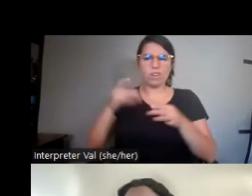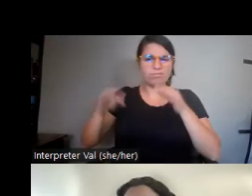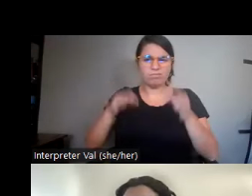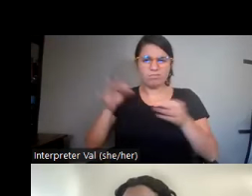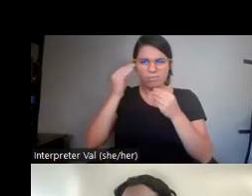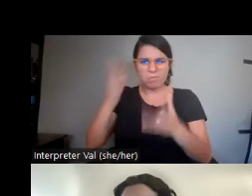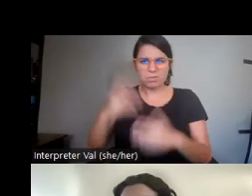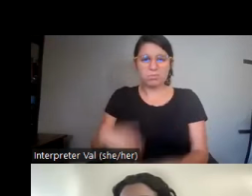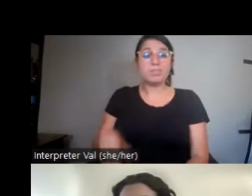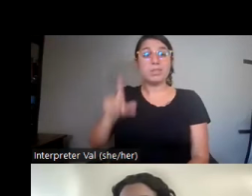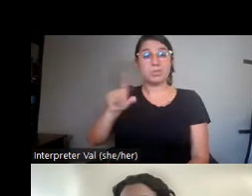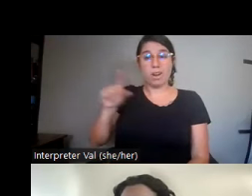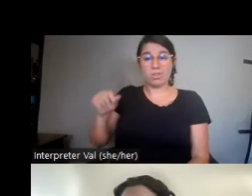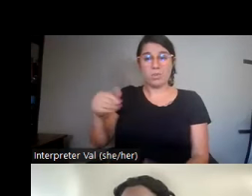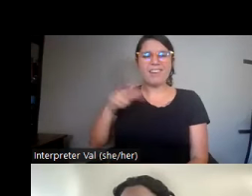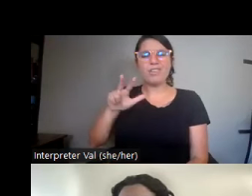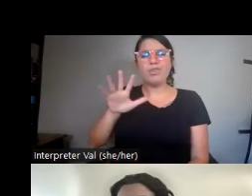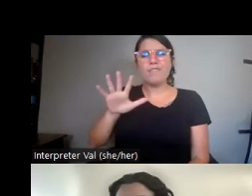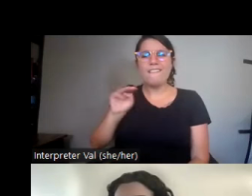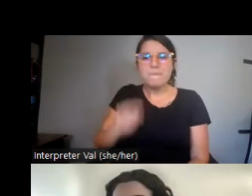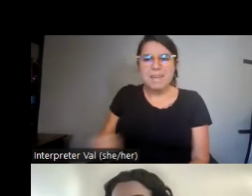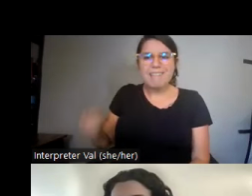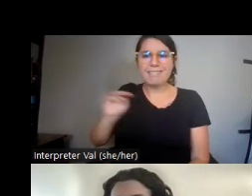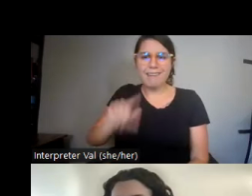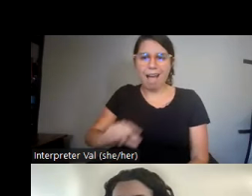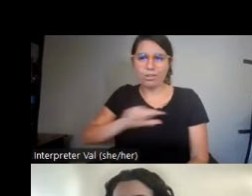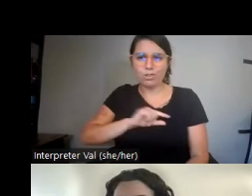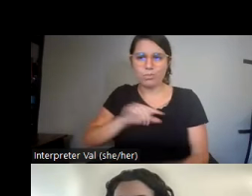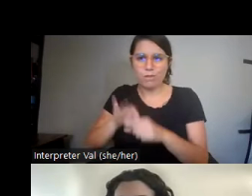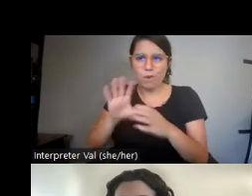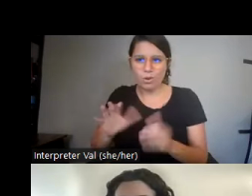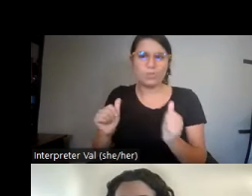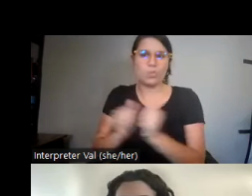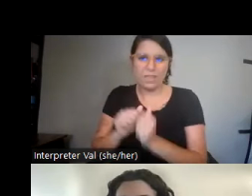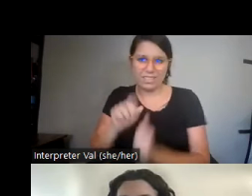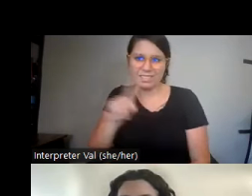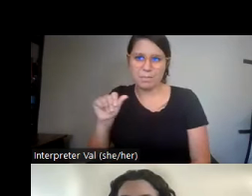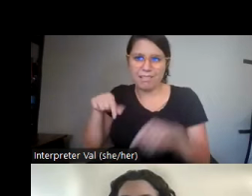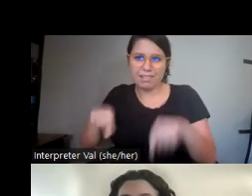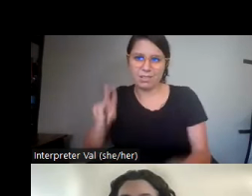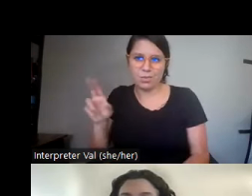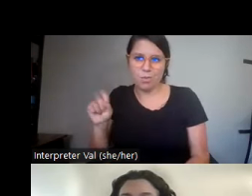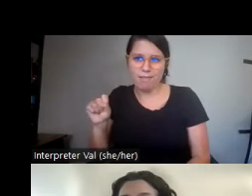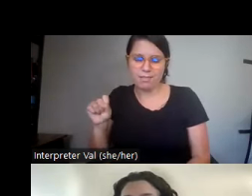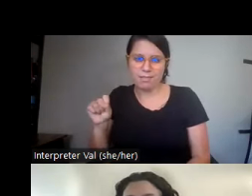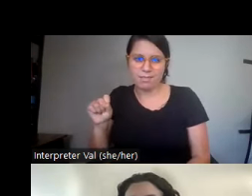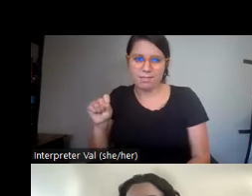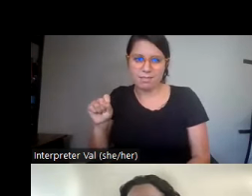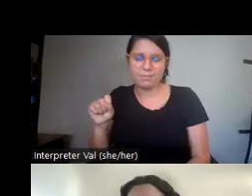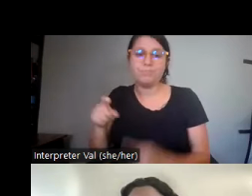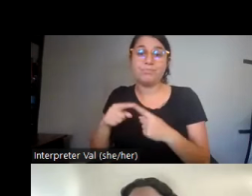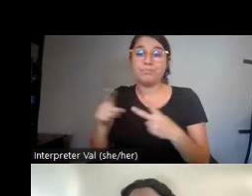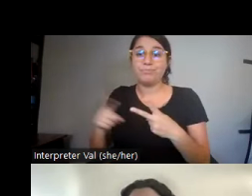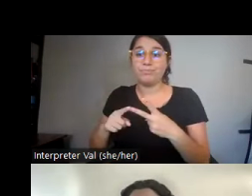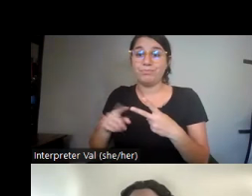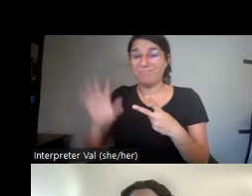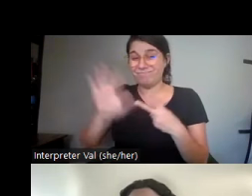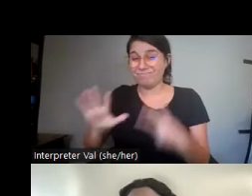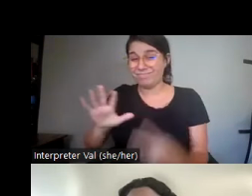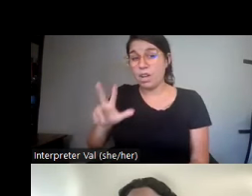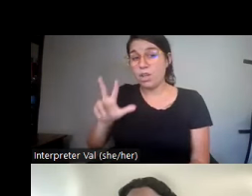35 million eligible voters with disabilities in the US. And an estimated